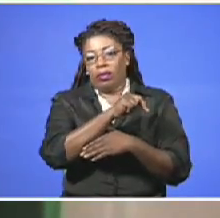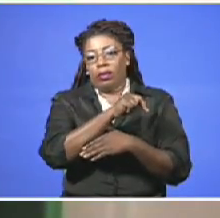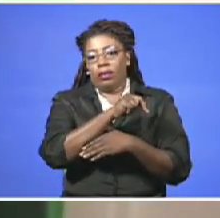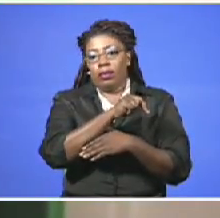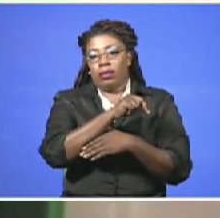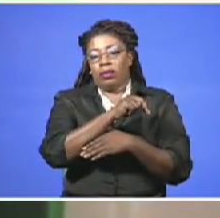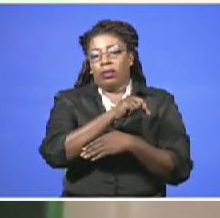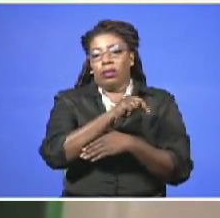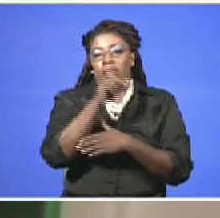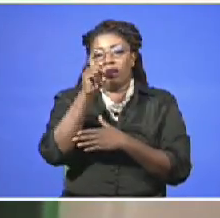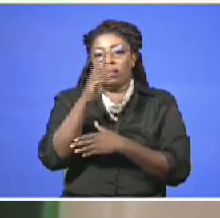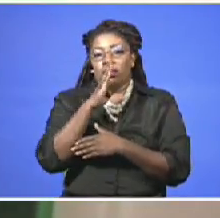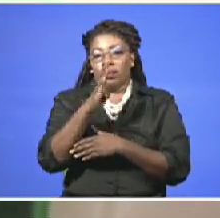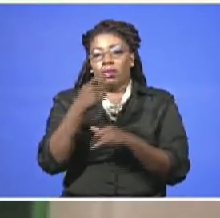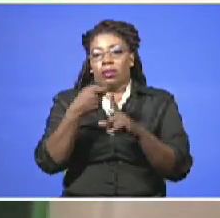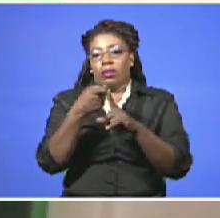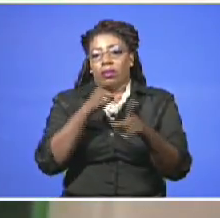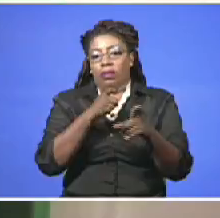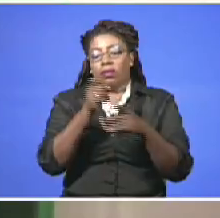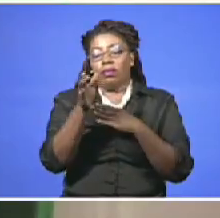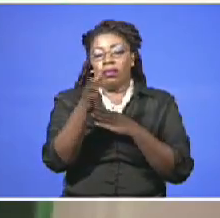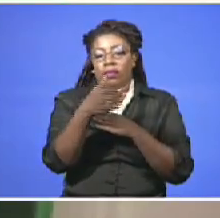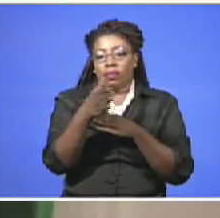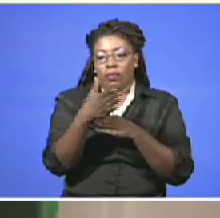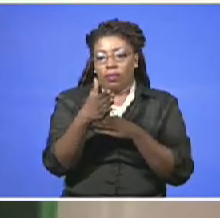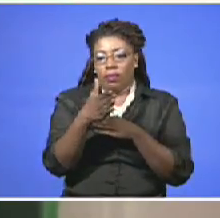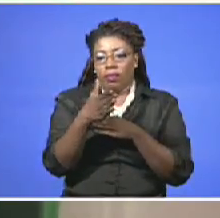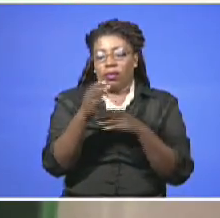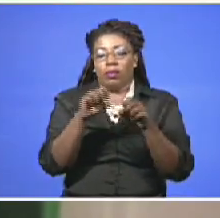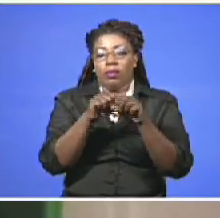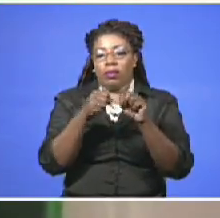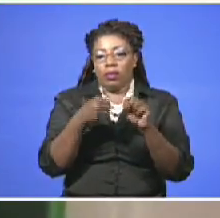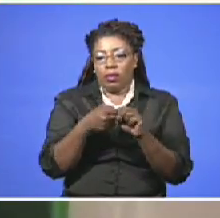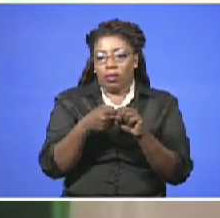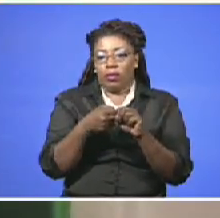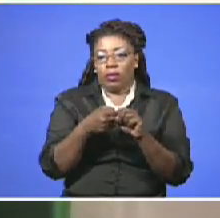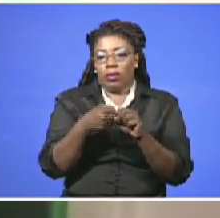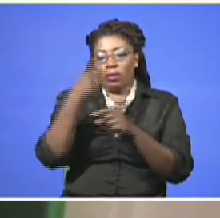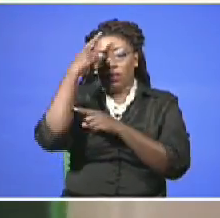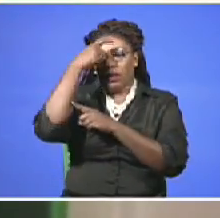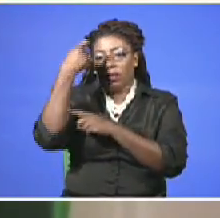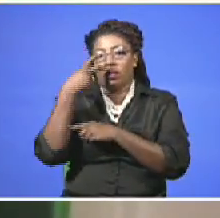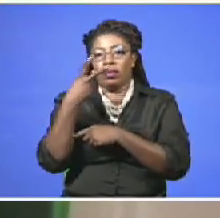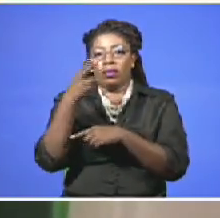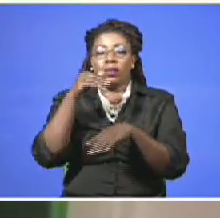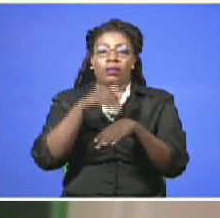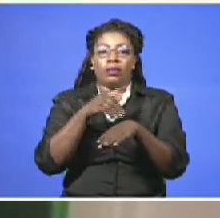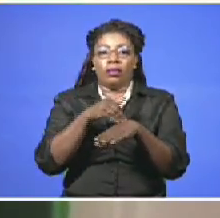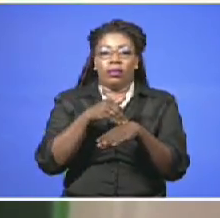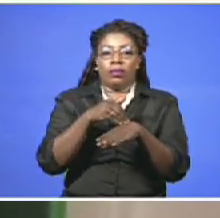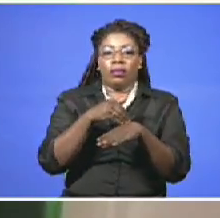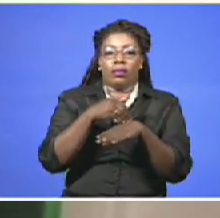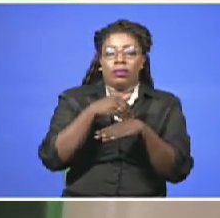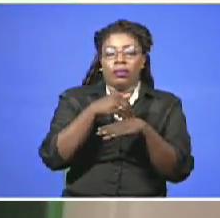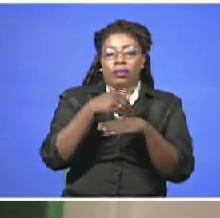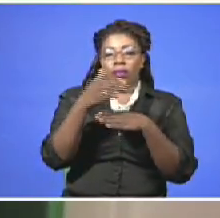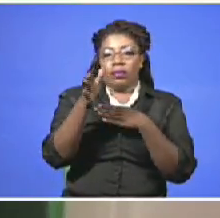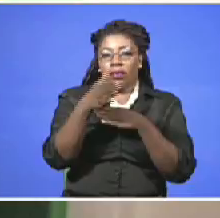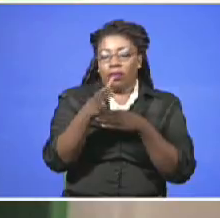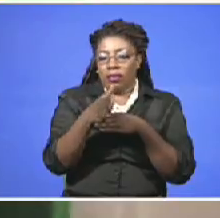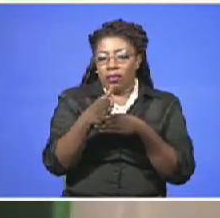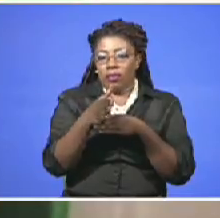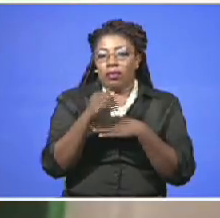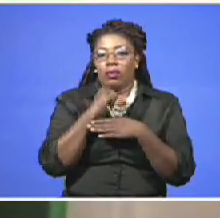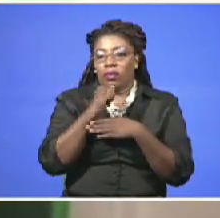should be primarily from fish. So because if we're looking at fish sources, we know that they're